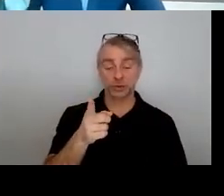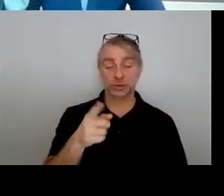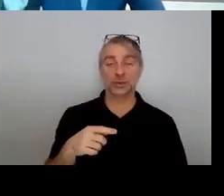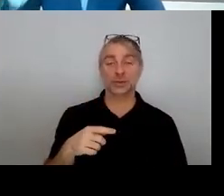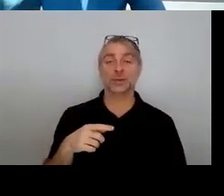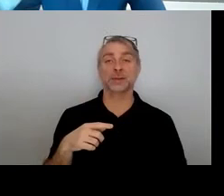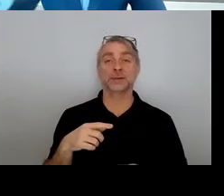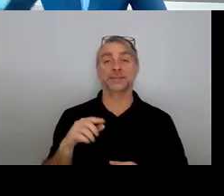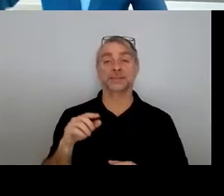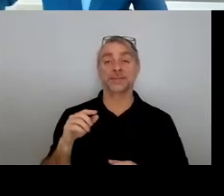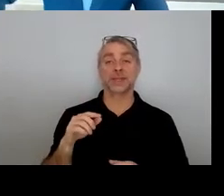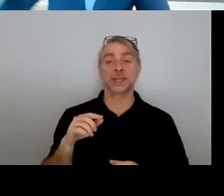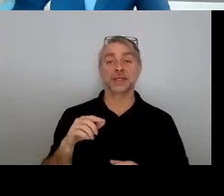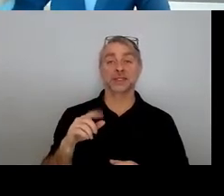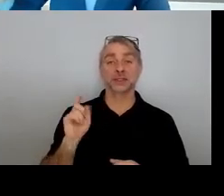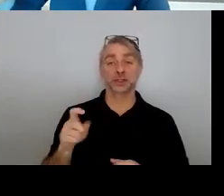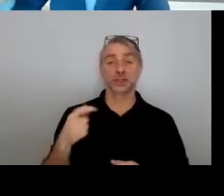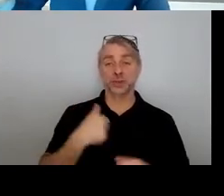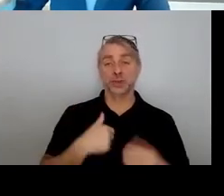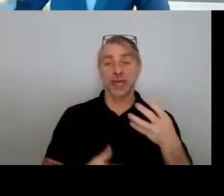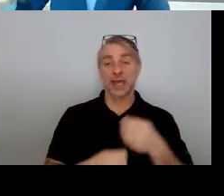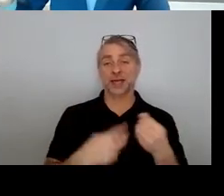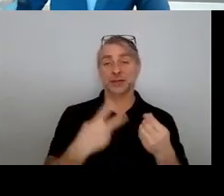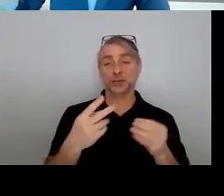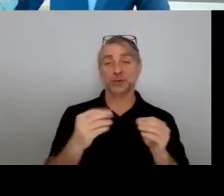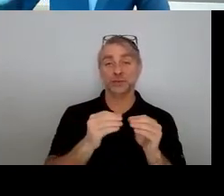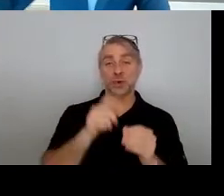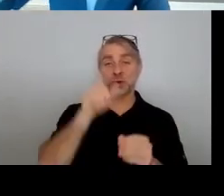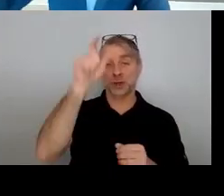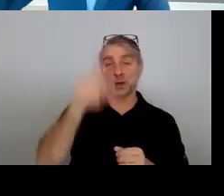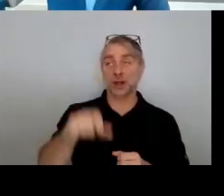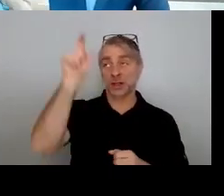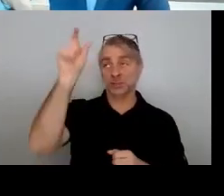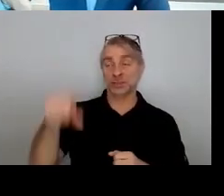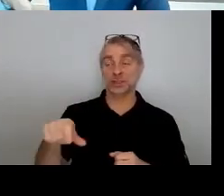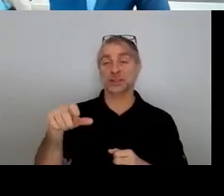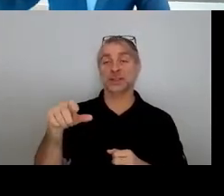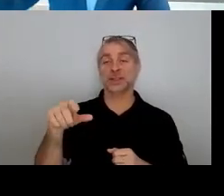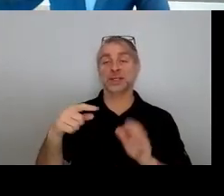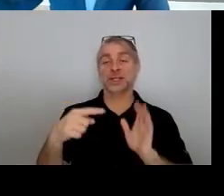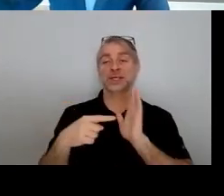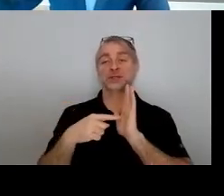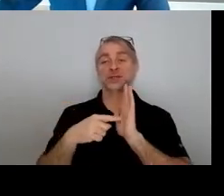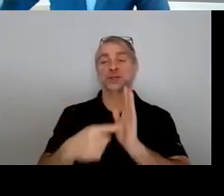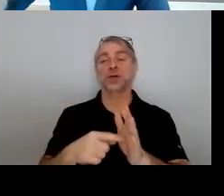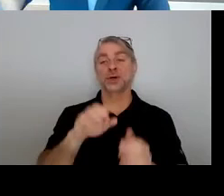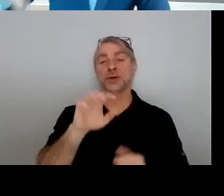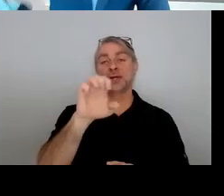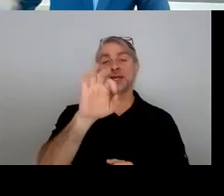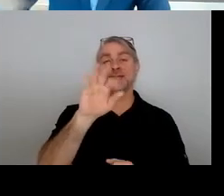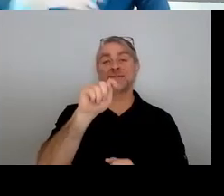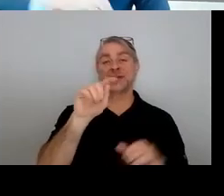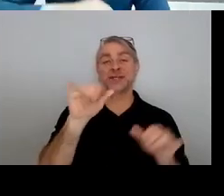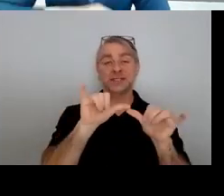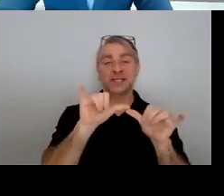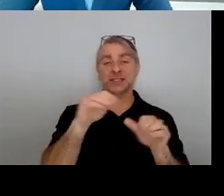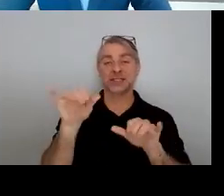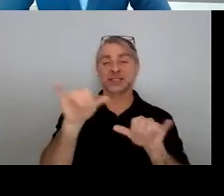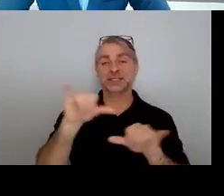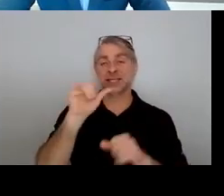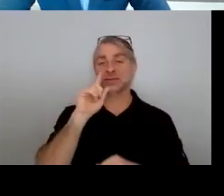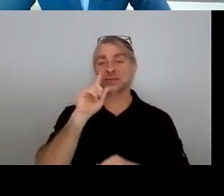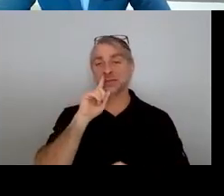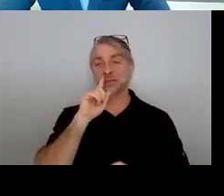package put two more columns on the end of your data set that represent the effect size and the standard error? When you say append equals